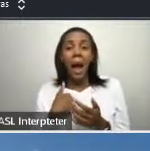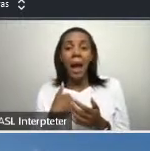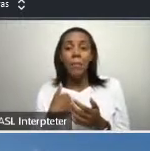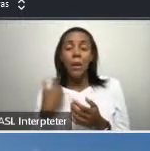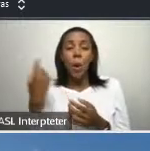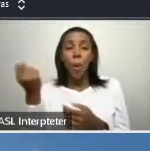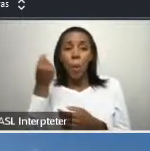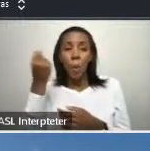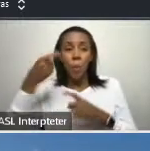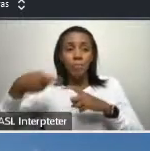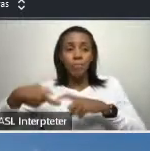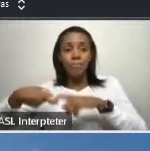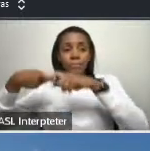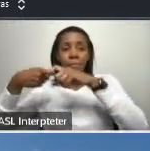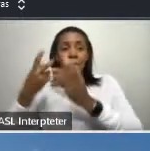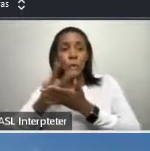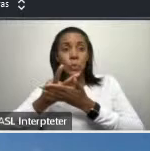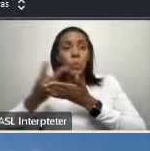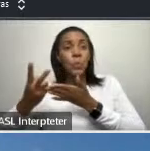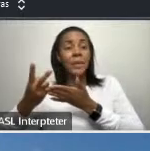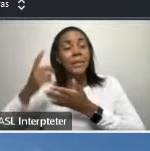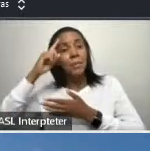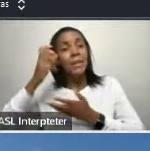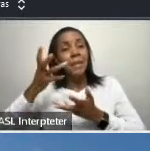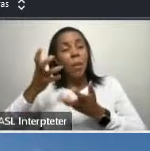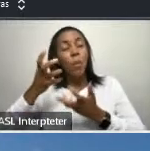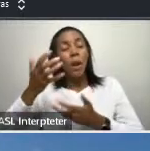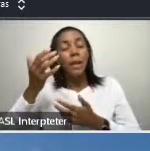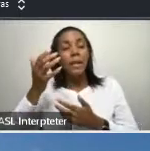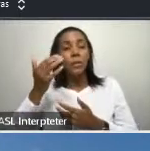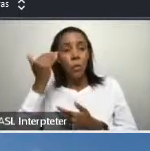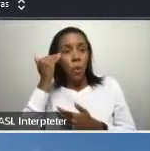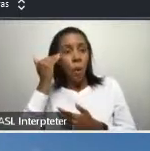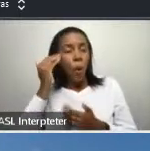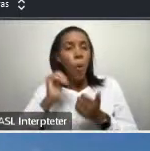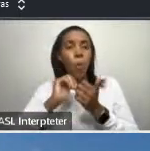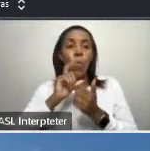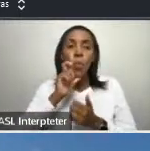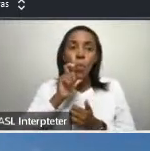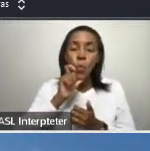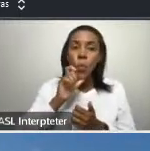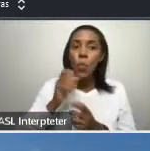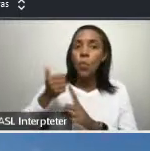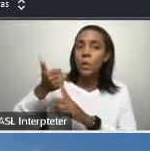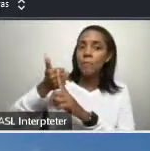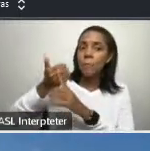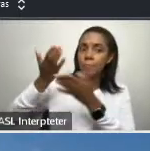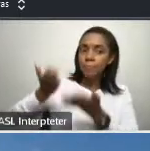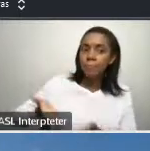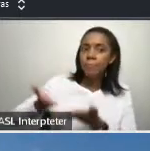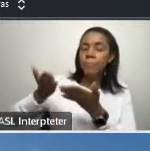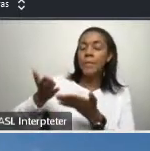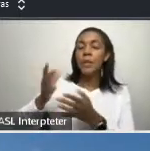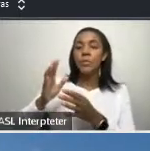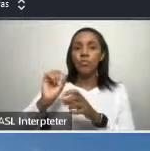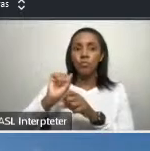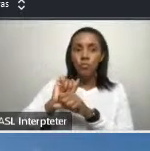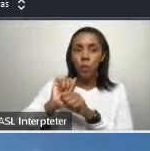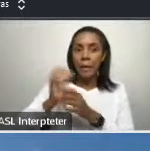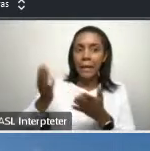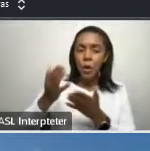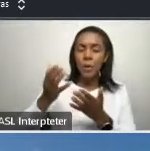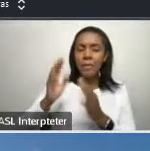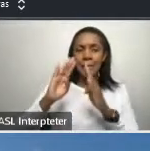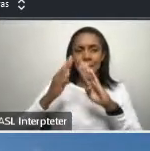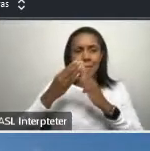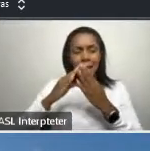this item for 2 weeks until we can hear from the owner. I'd just like to know who the owner is and the interest in doing work in the city of Memphis, and just so I